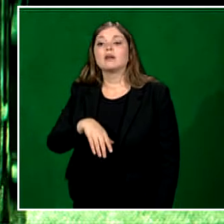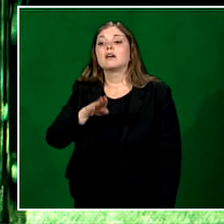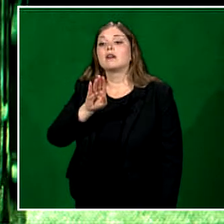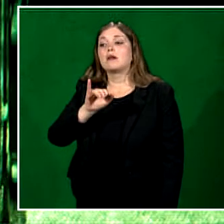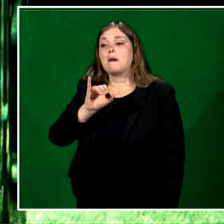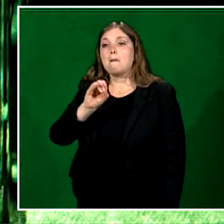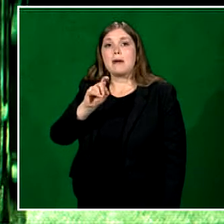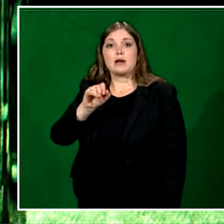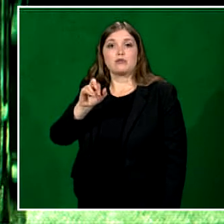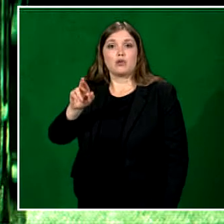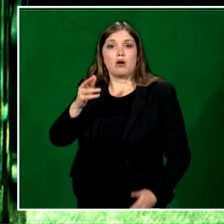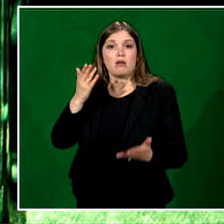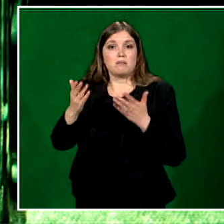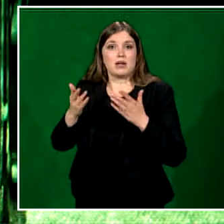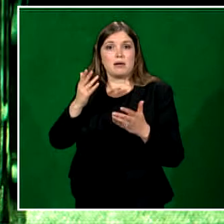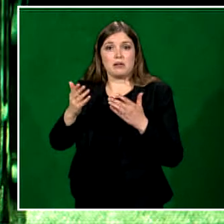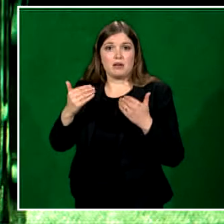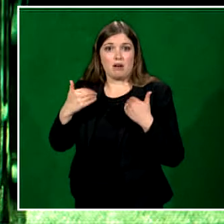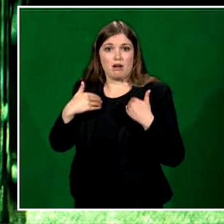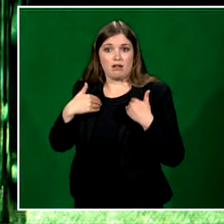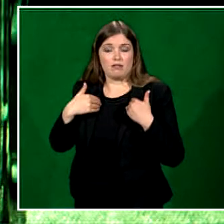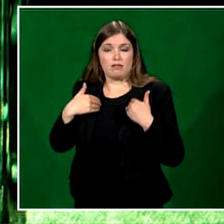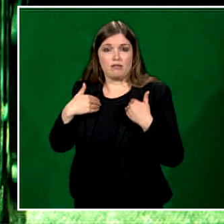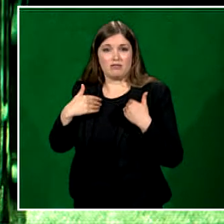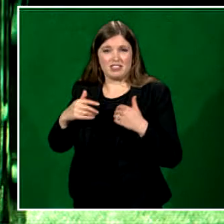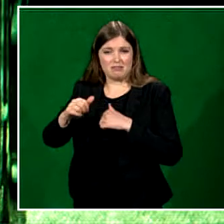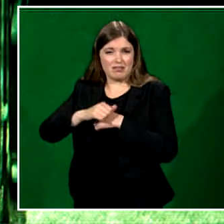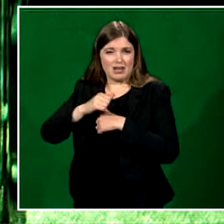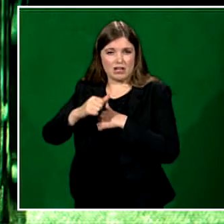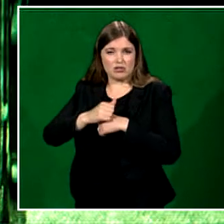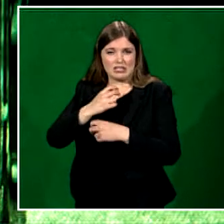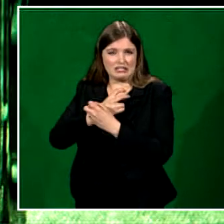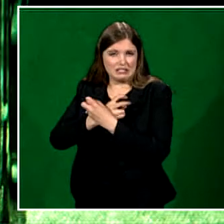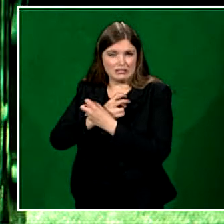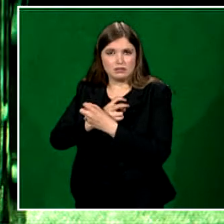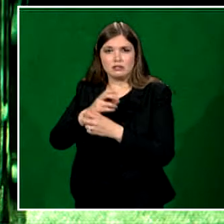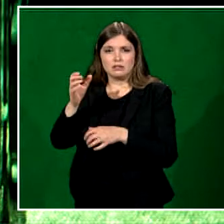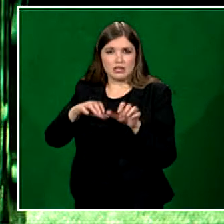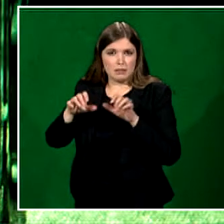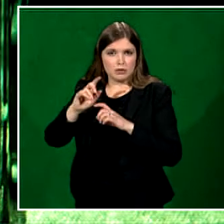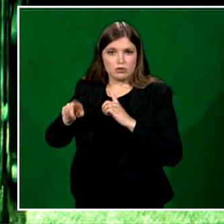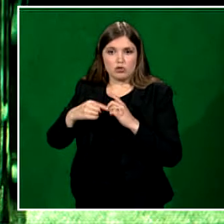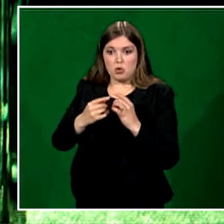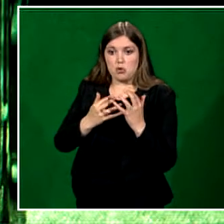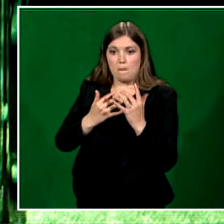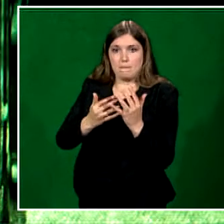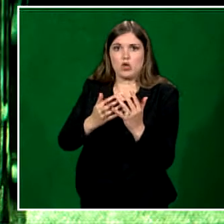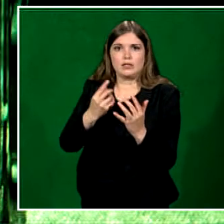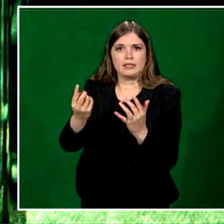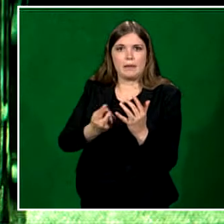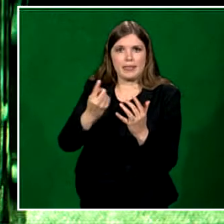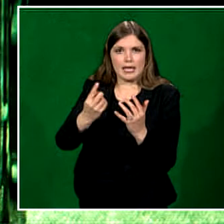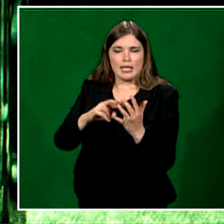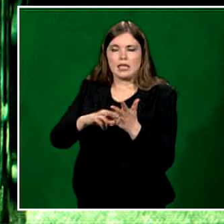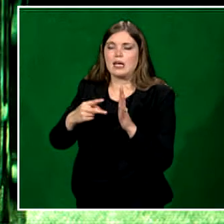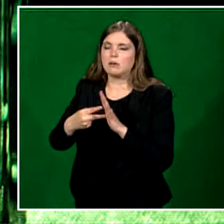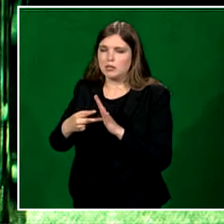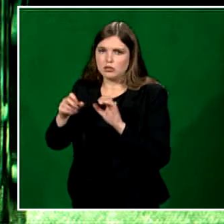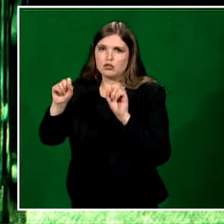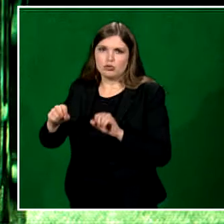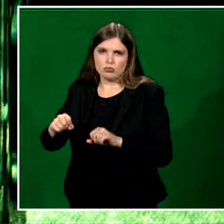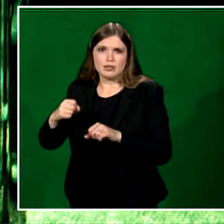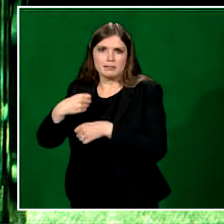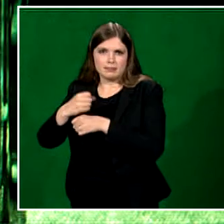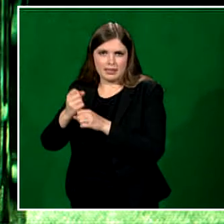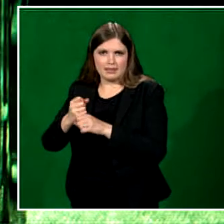also be composed of some hazardous chemicals because when you burn anything, you generate some hazardous chemicals,